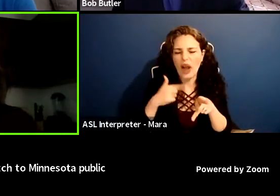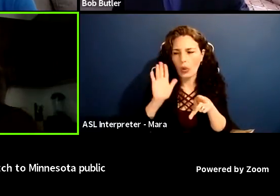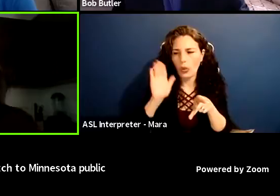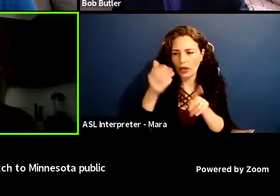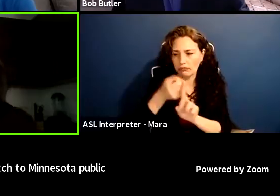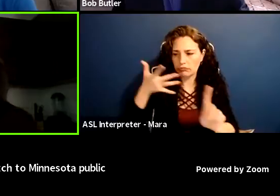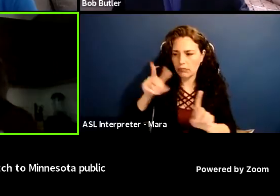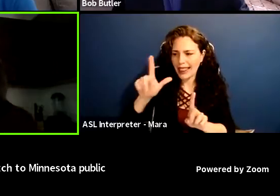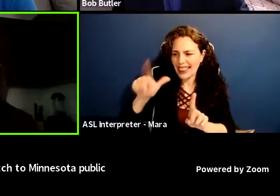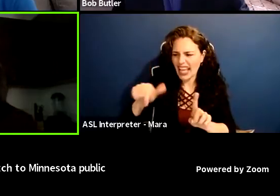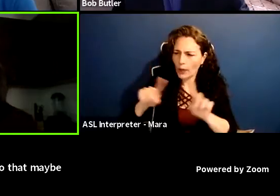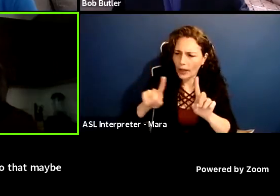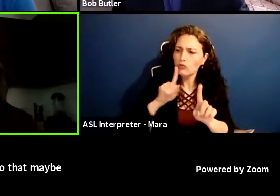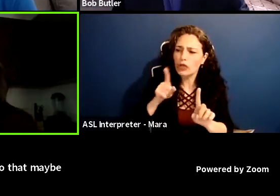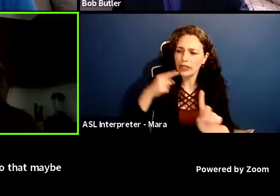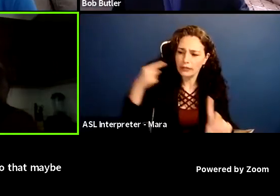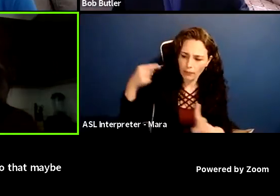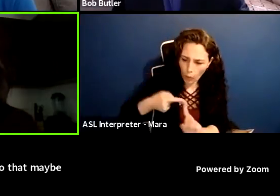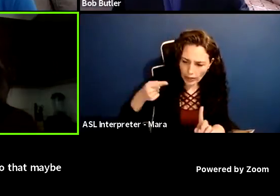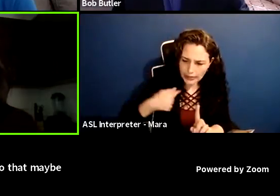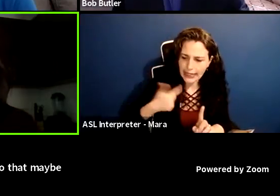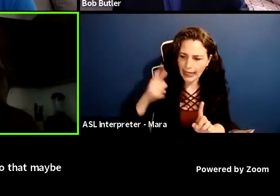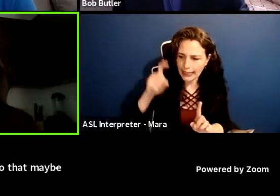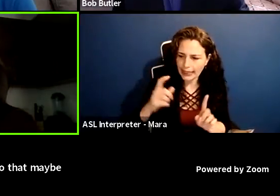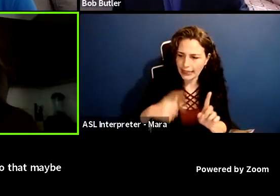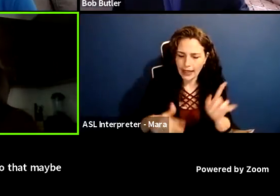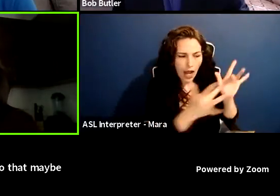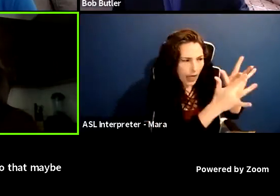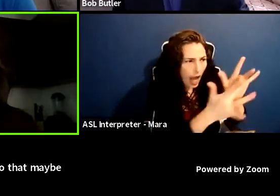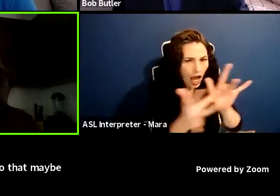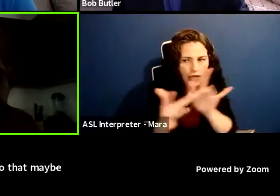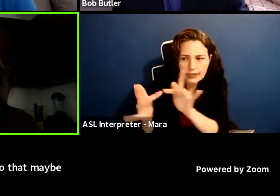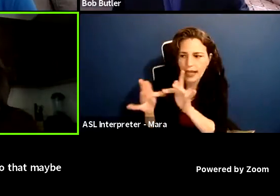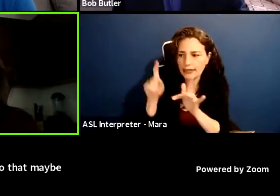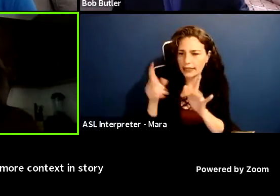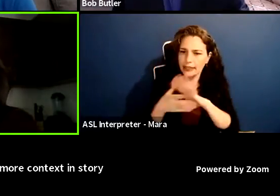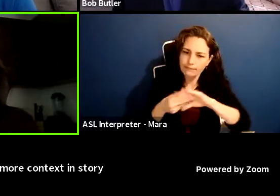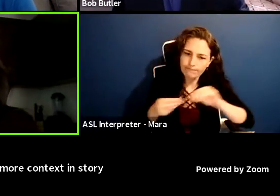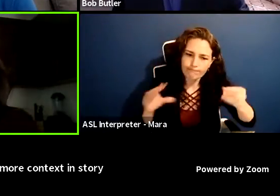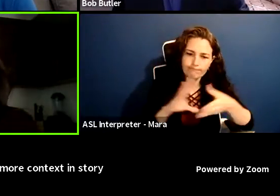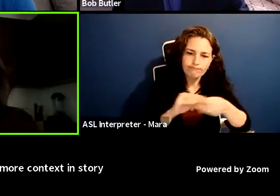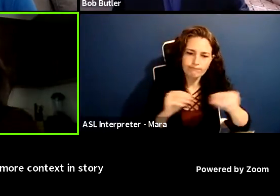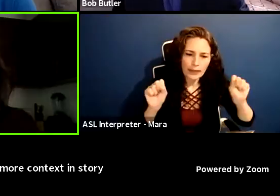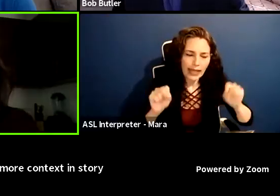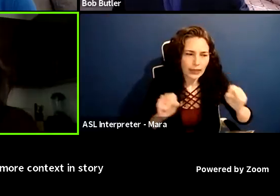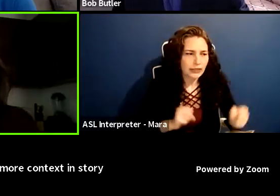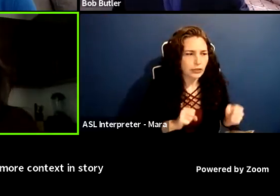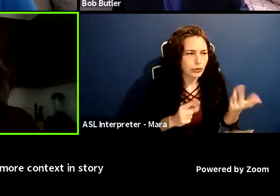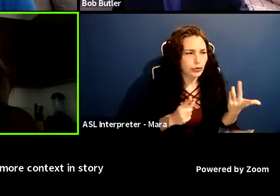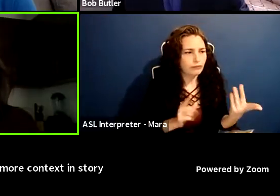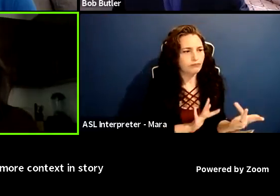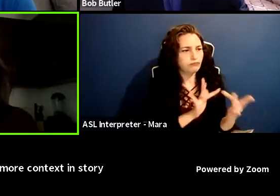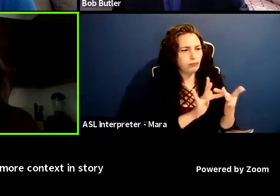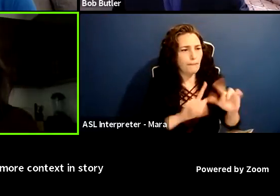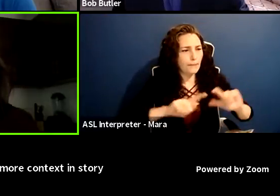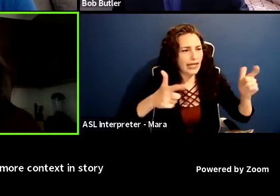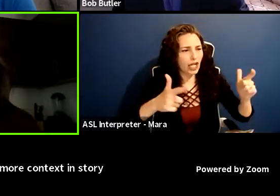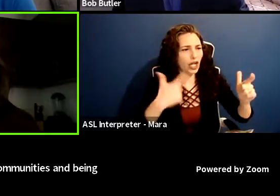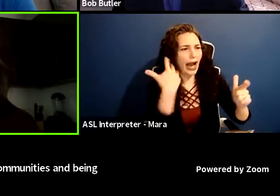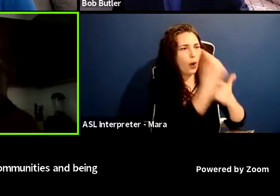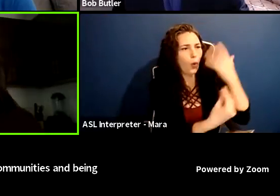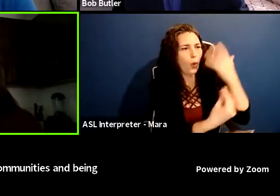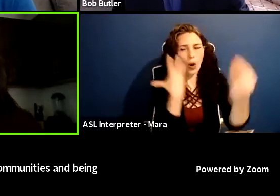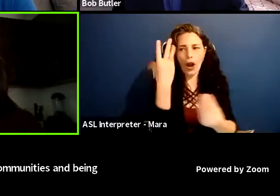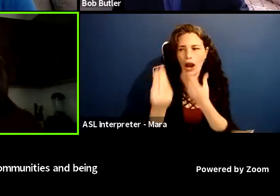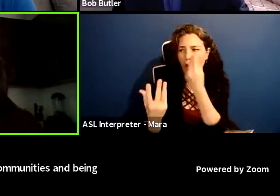having more context and storytelling, and reaching greater communities, and being in the nonprofit side of things